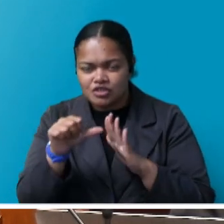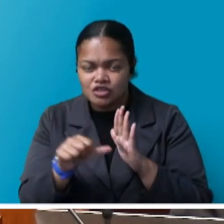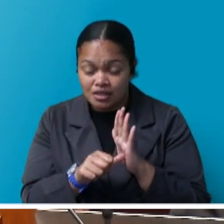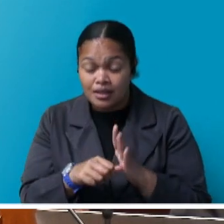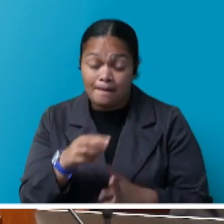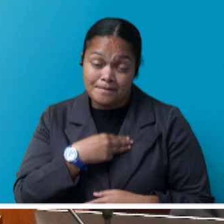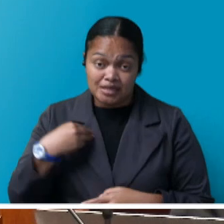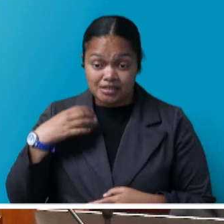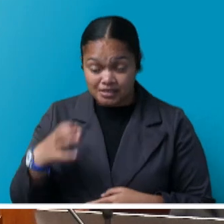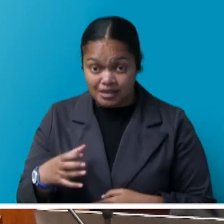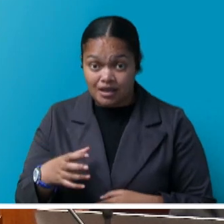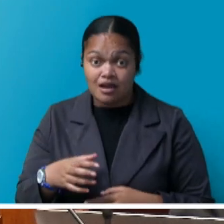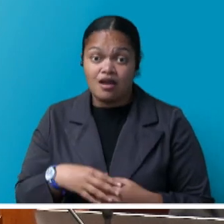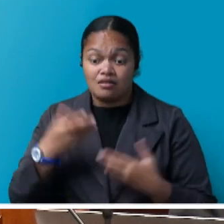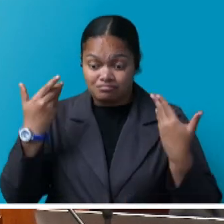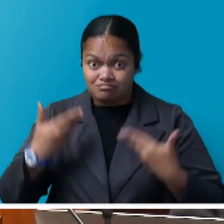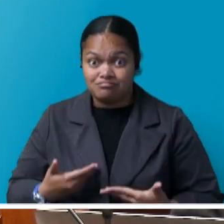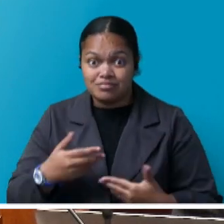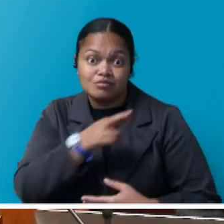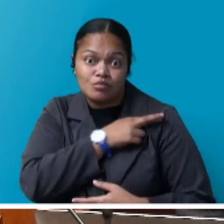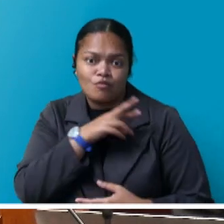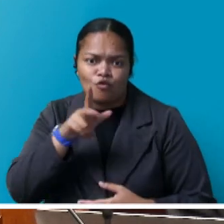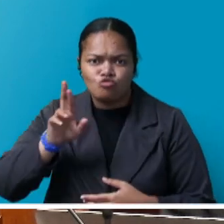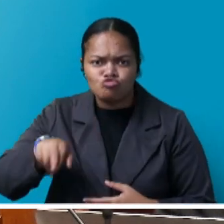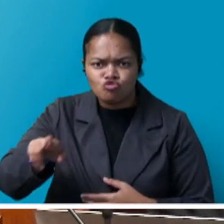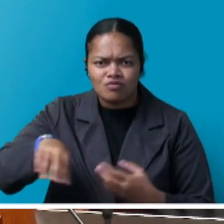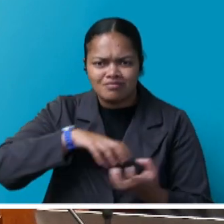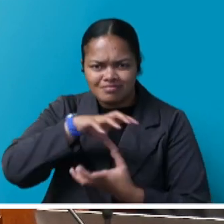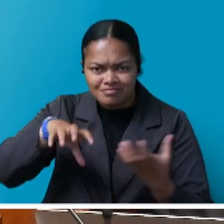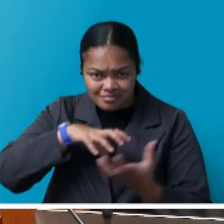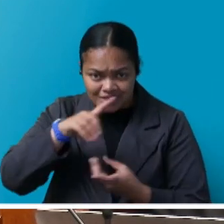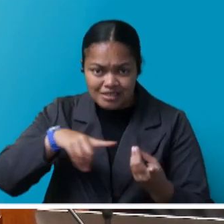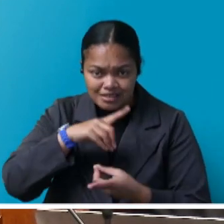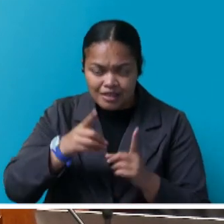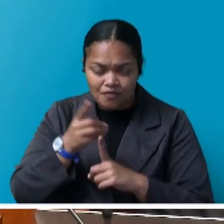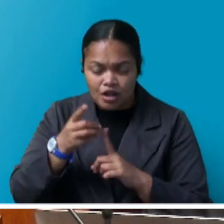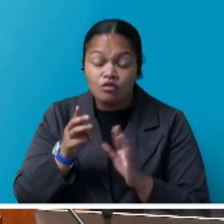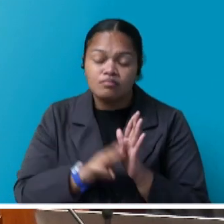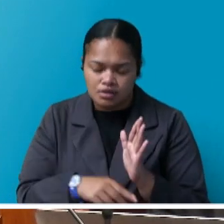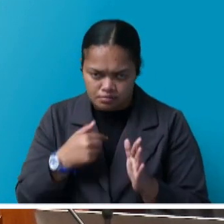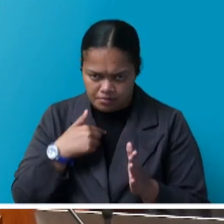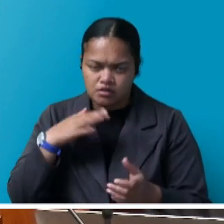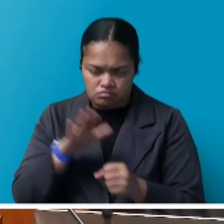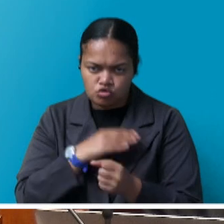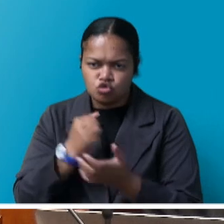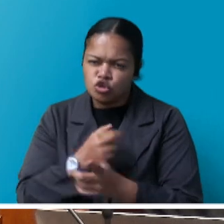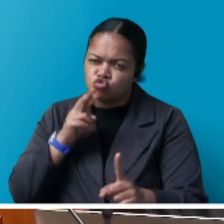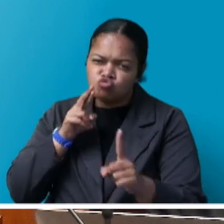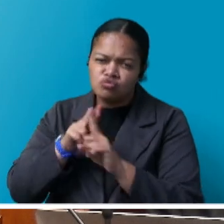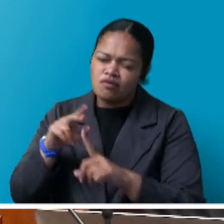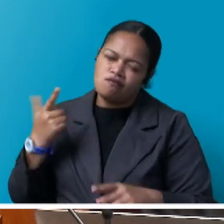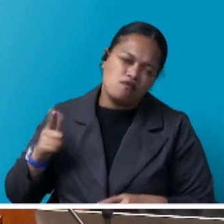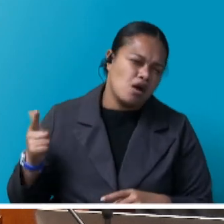for rural and maritime development and disaster management, I reaffirm our commitment to ensuring that development reaches the most remote